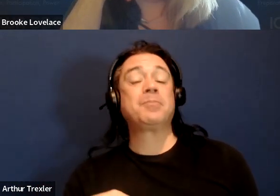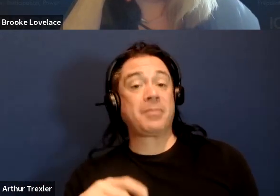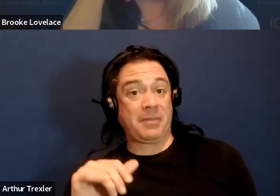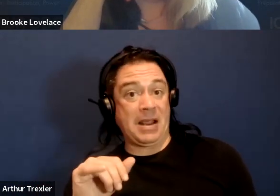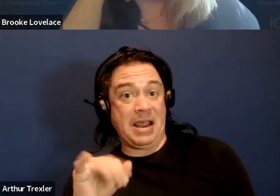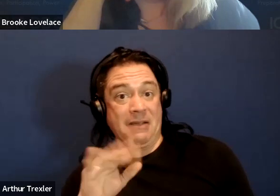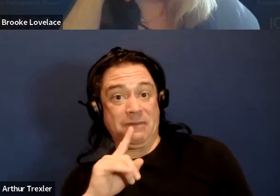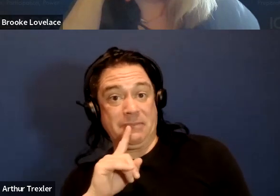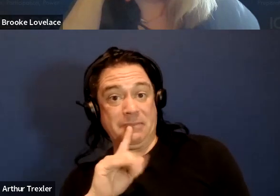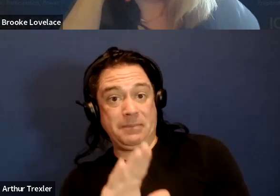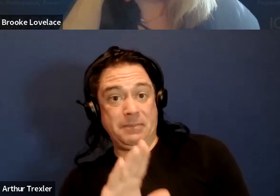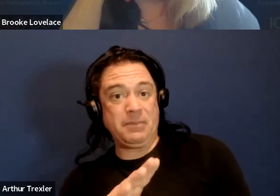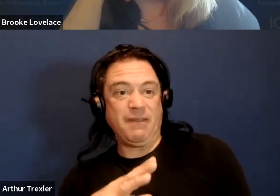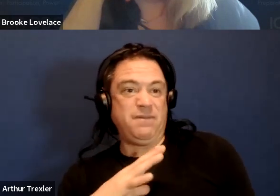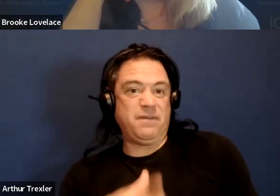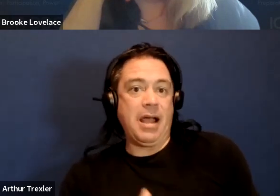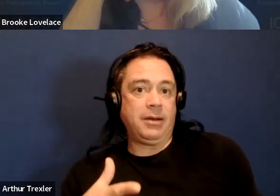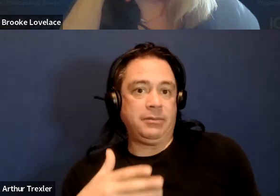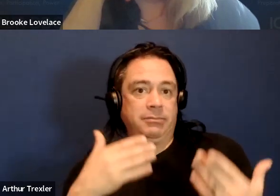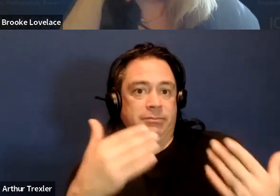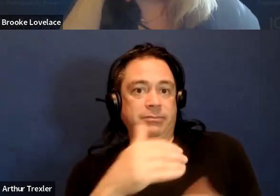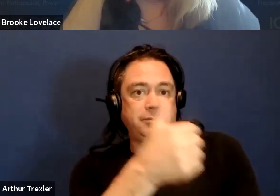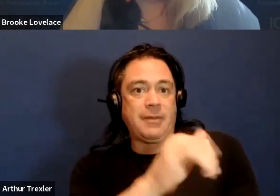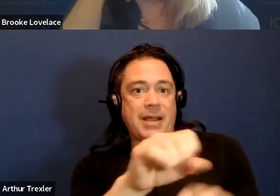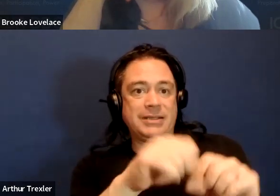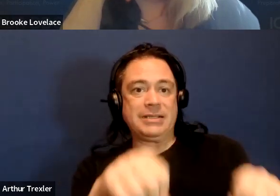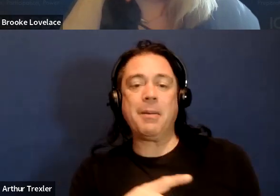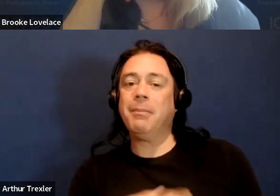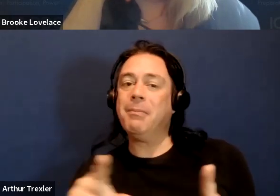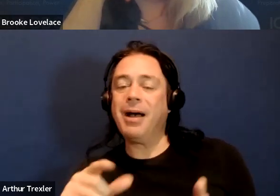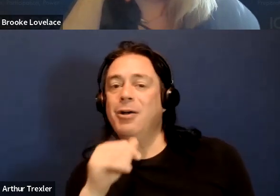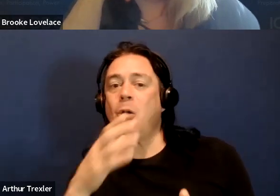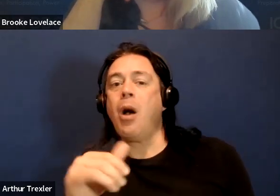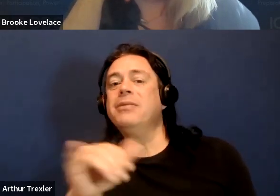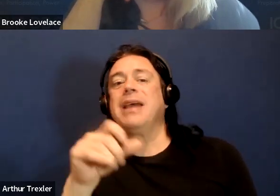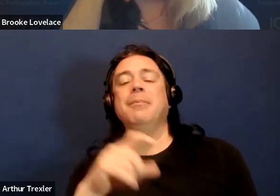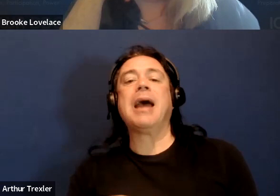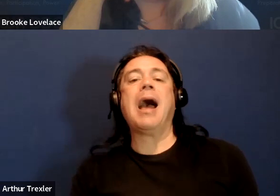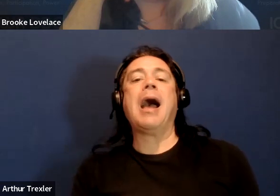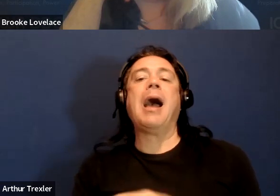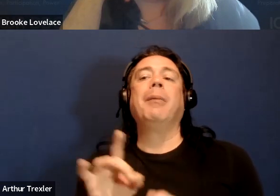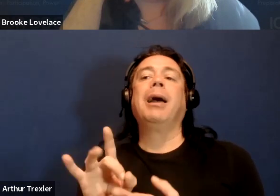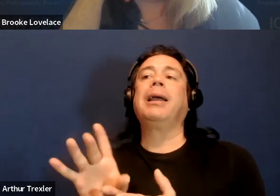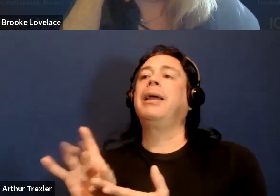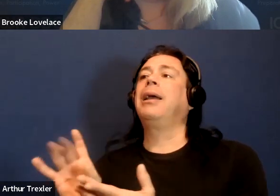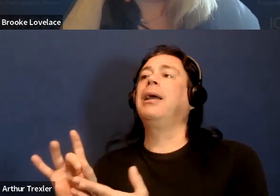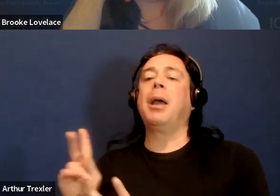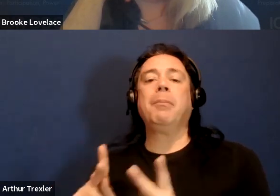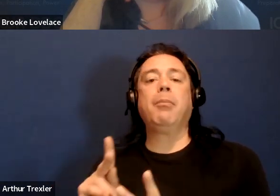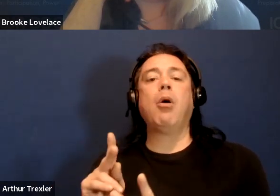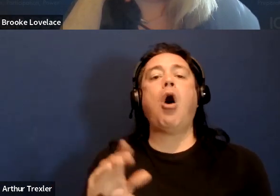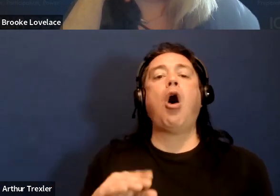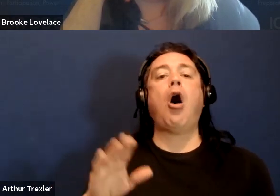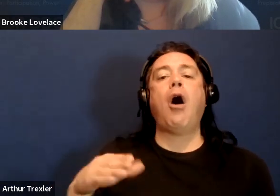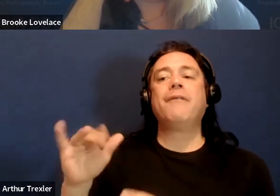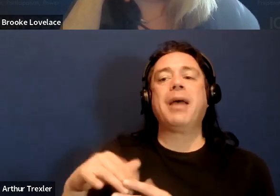case, then fine, let's put in a system that will do that, but let's not at the same time kick people off of these programs who may still be eligible